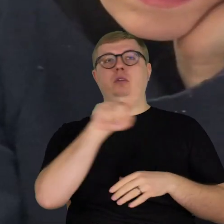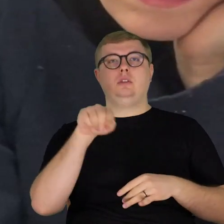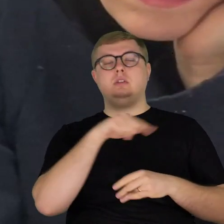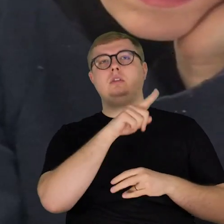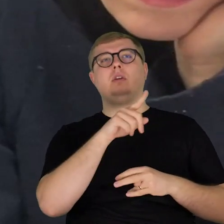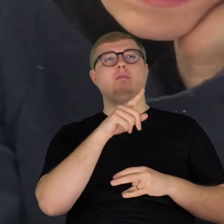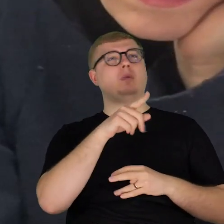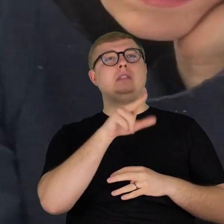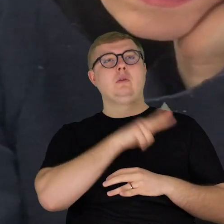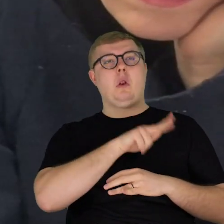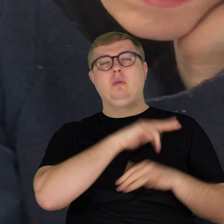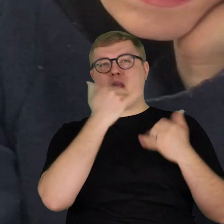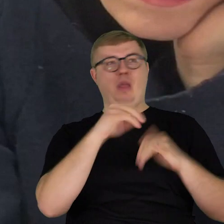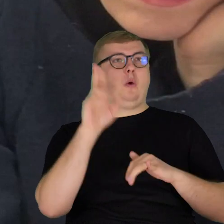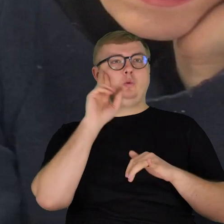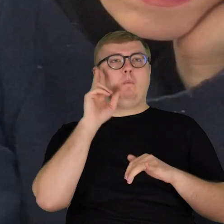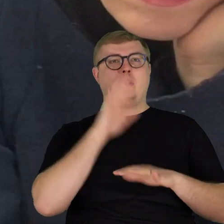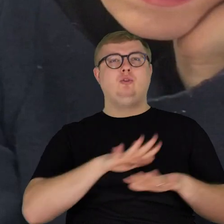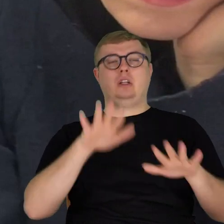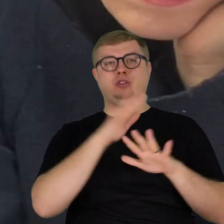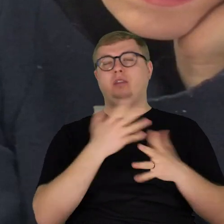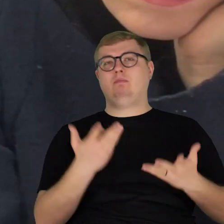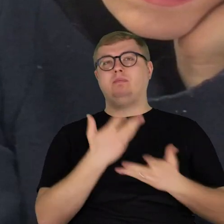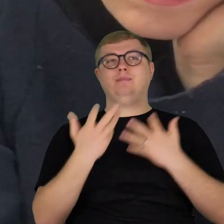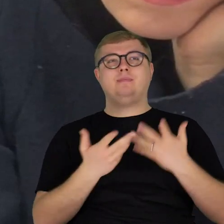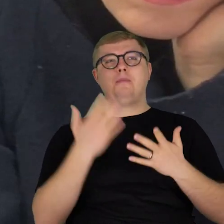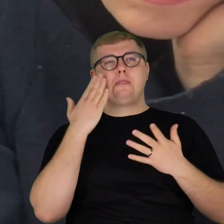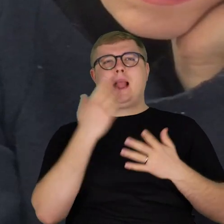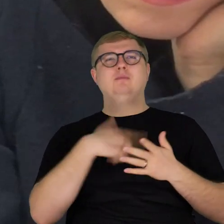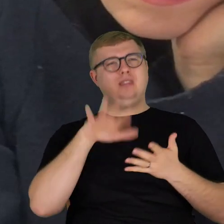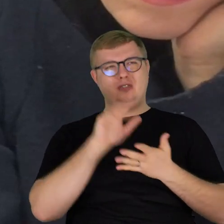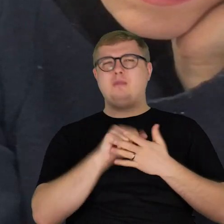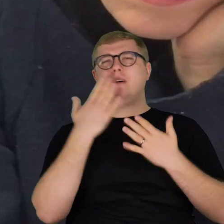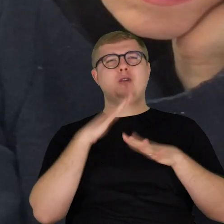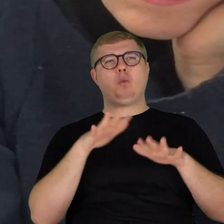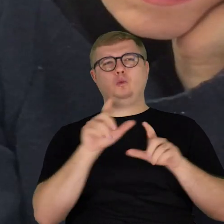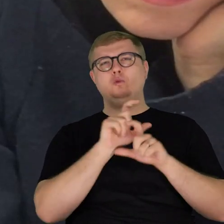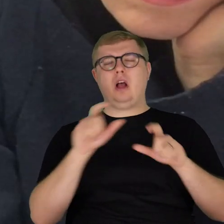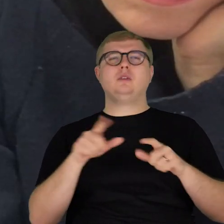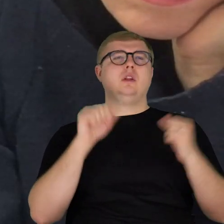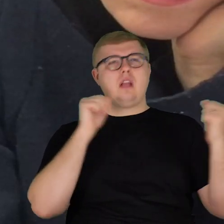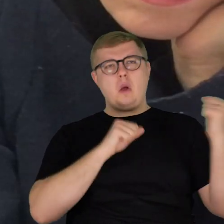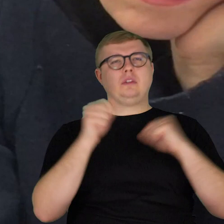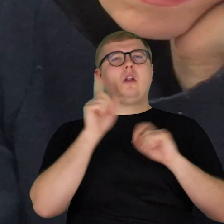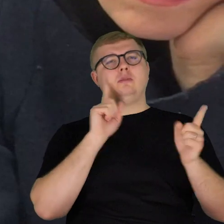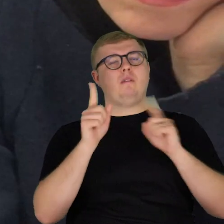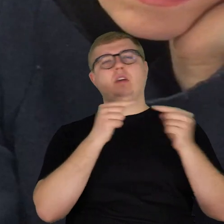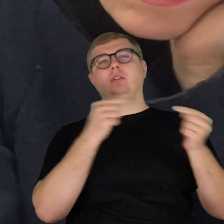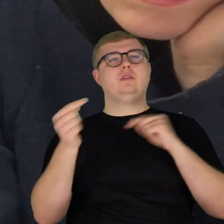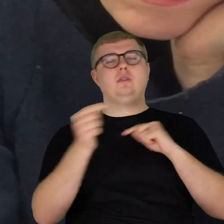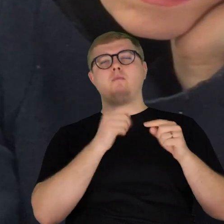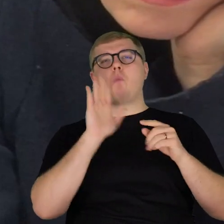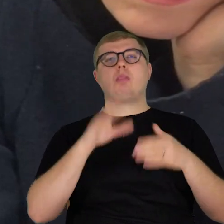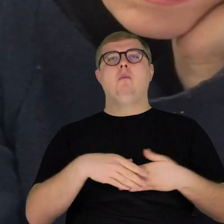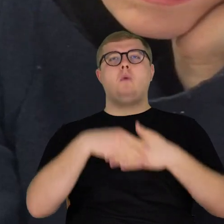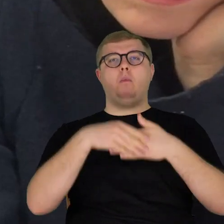another understanding of space. And, it took us a long time to kind of negotiate and come to terms,